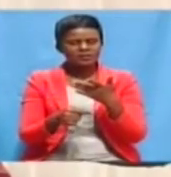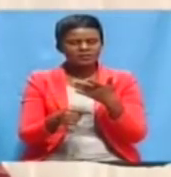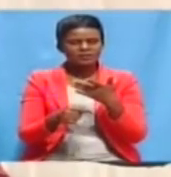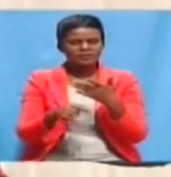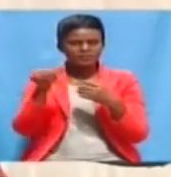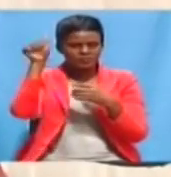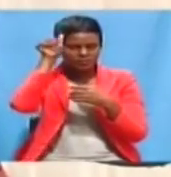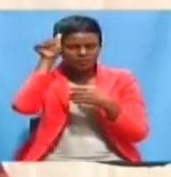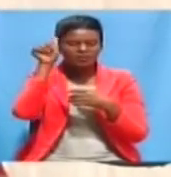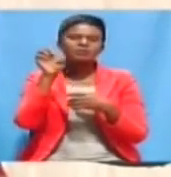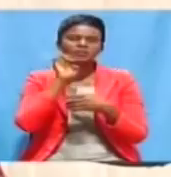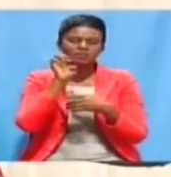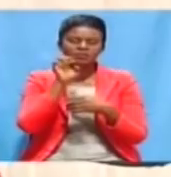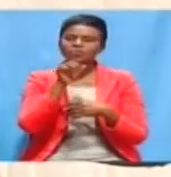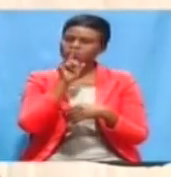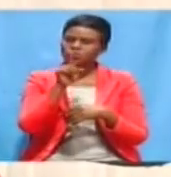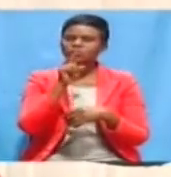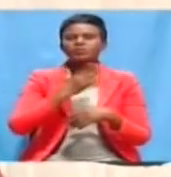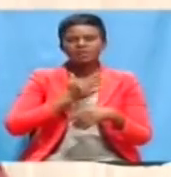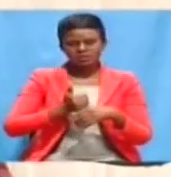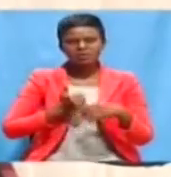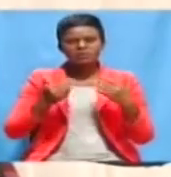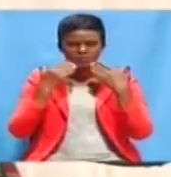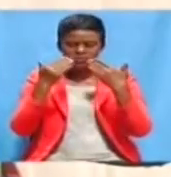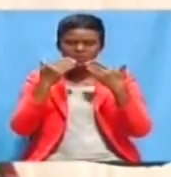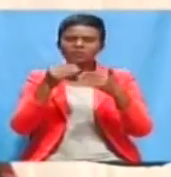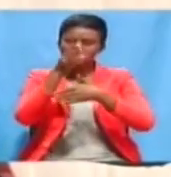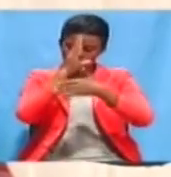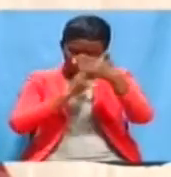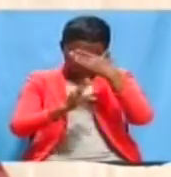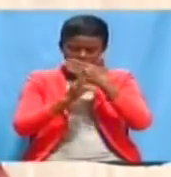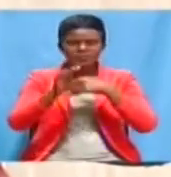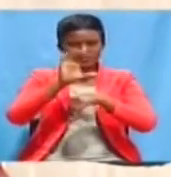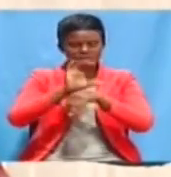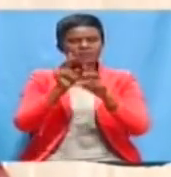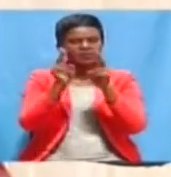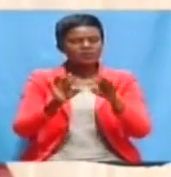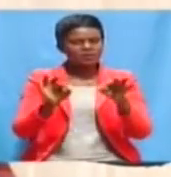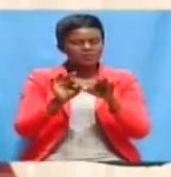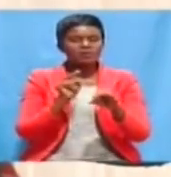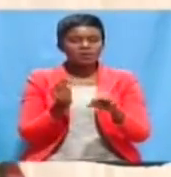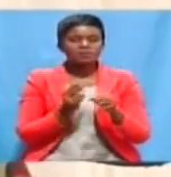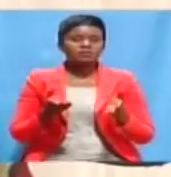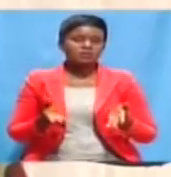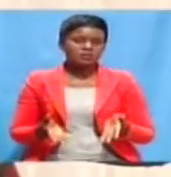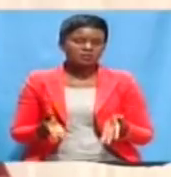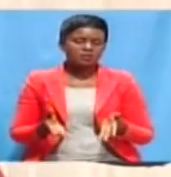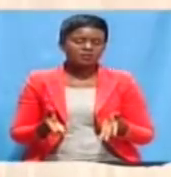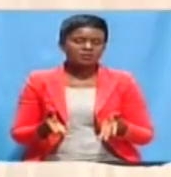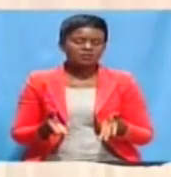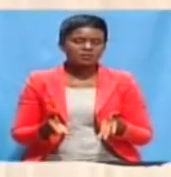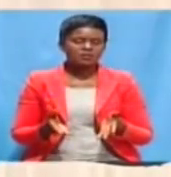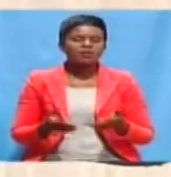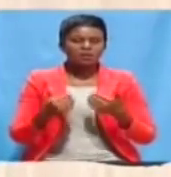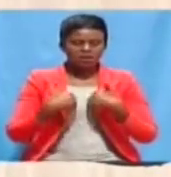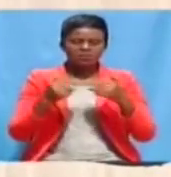I'm truly grateful and humbled that the church remembered me today and we are here having this